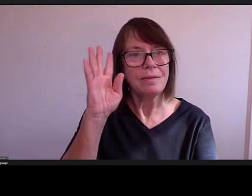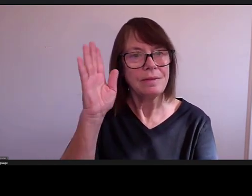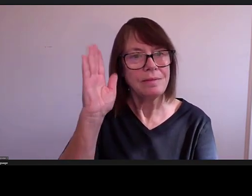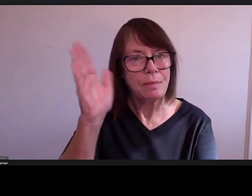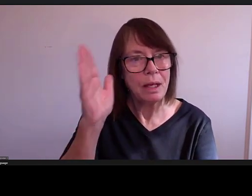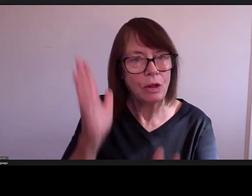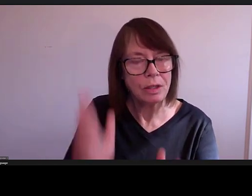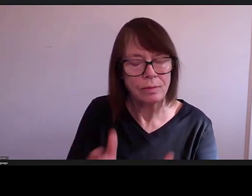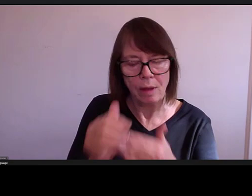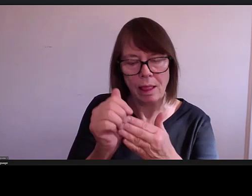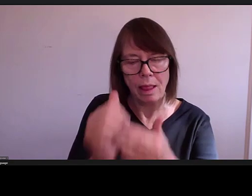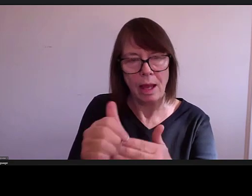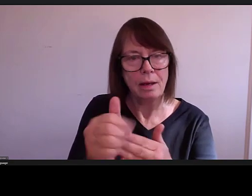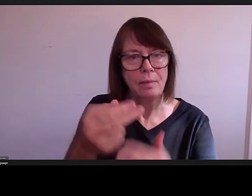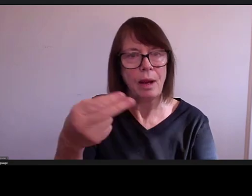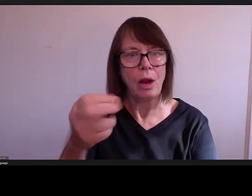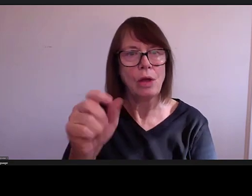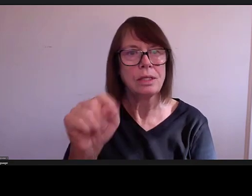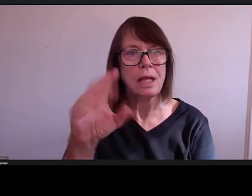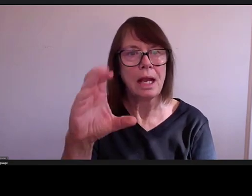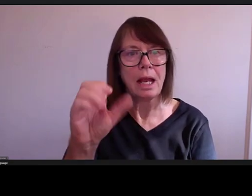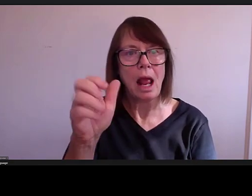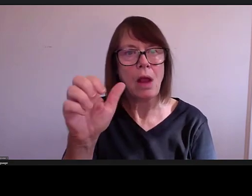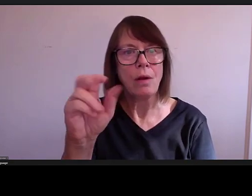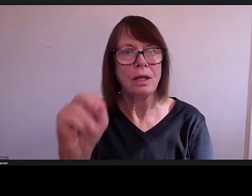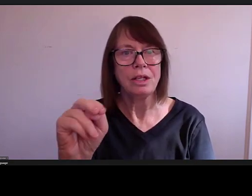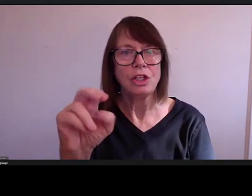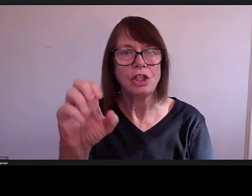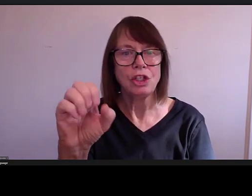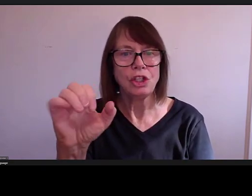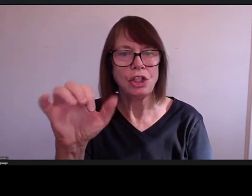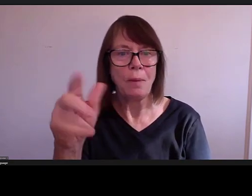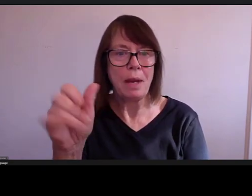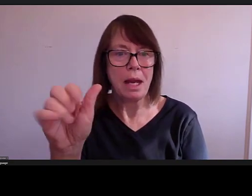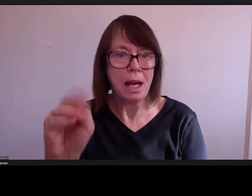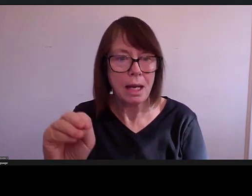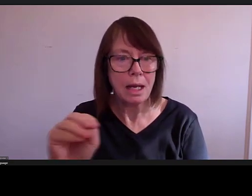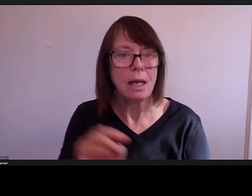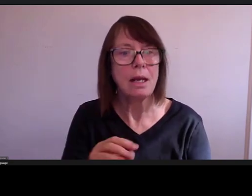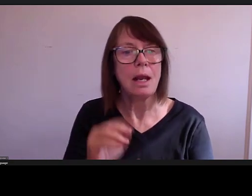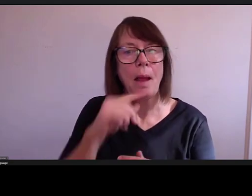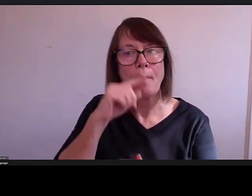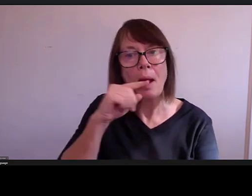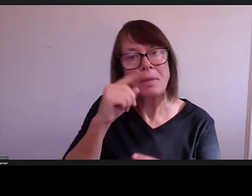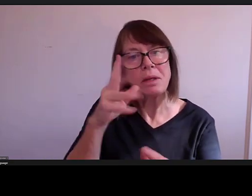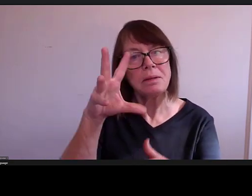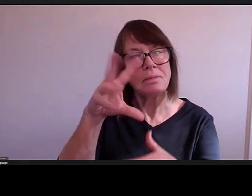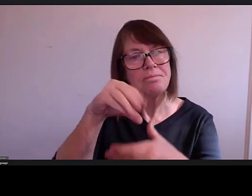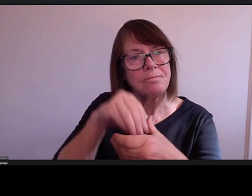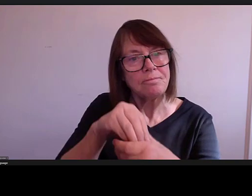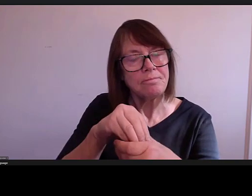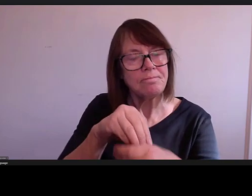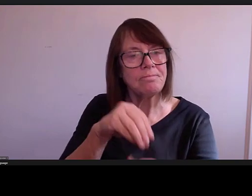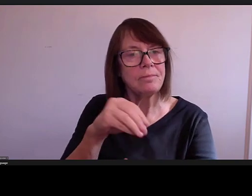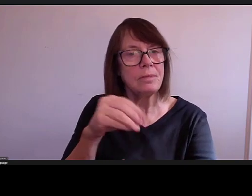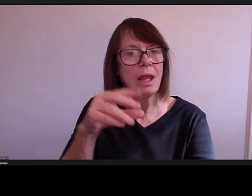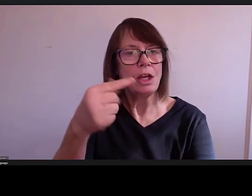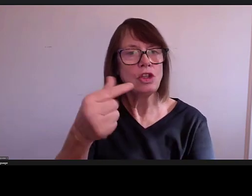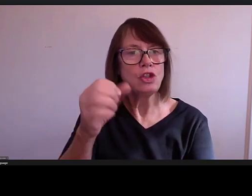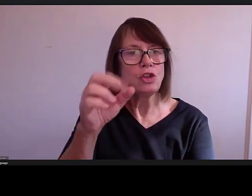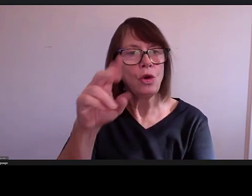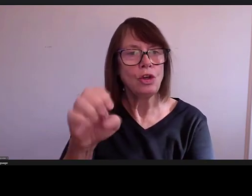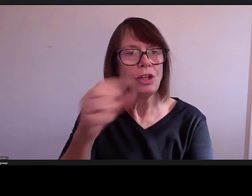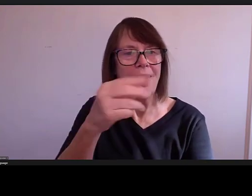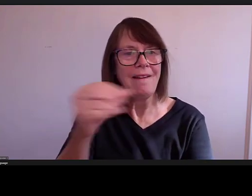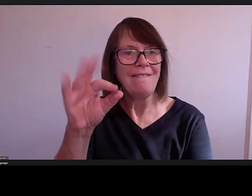and hosted by Carolyn Shimmin, who is a public and patient engagement lead at the George and Fay